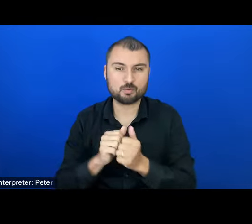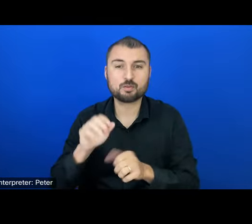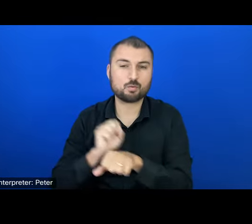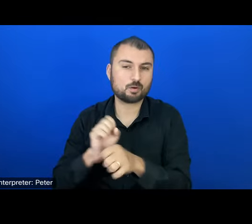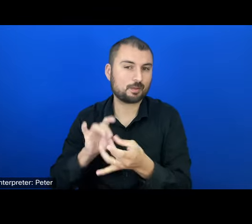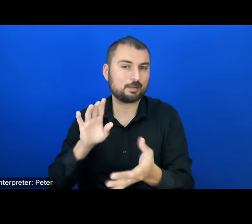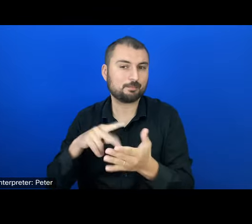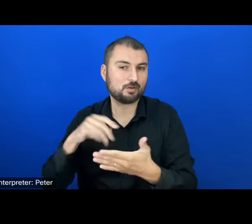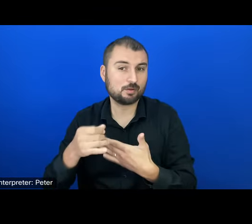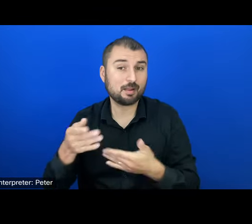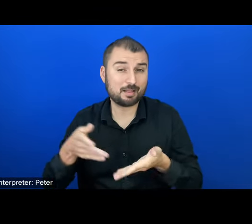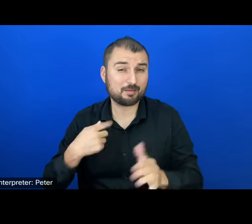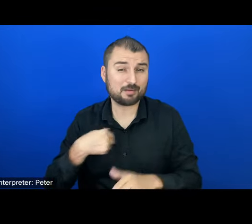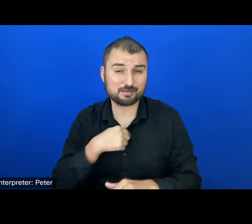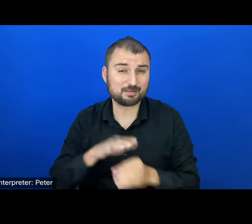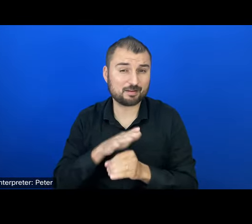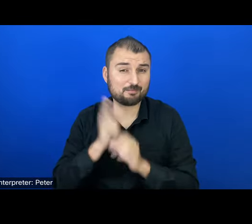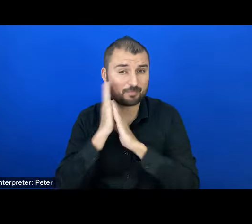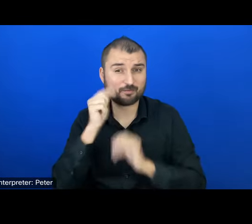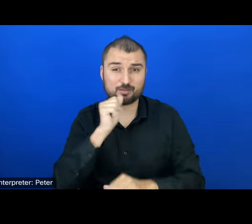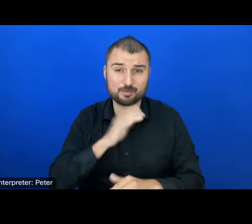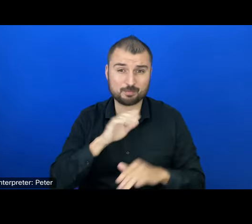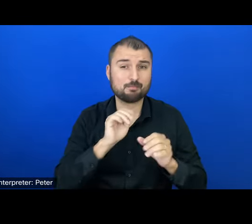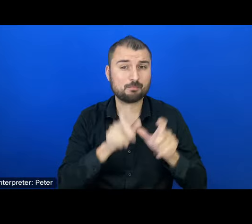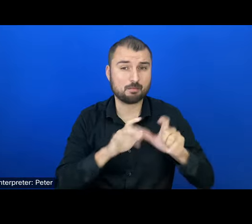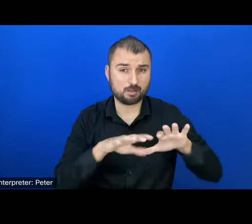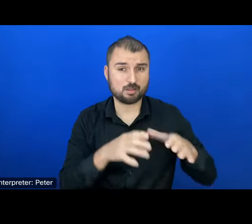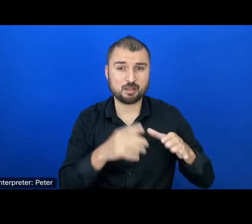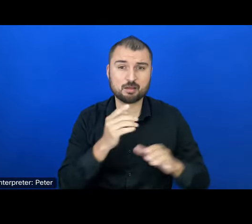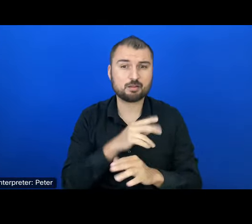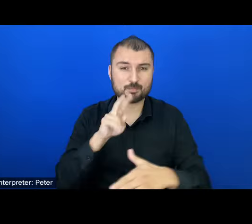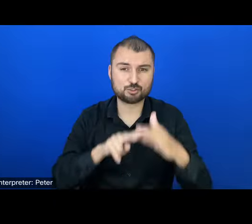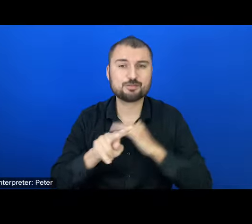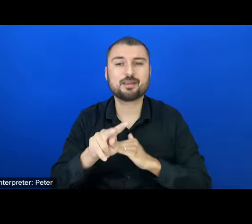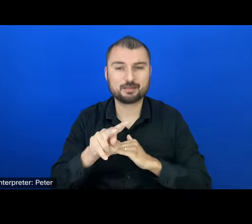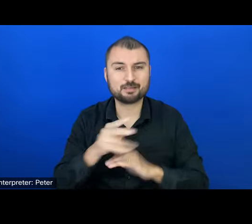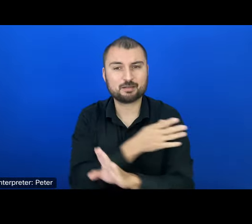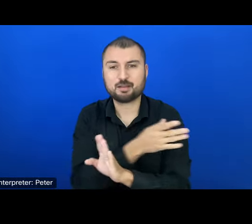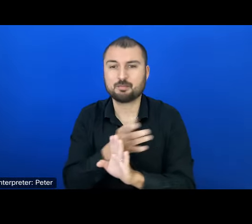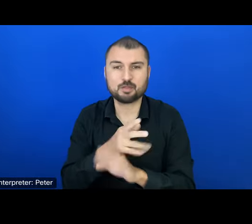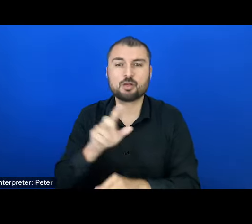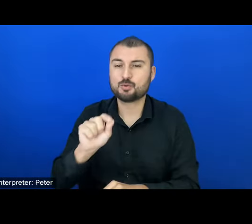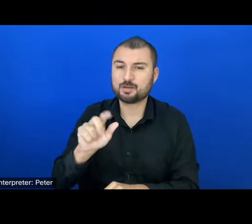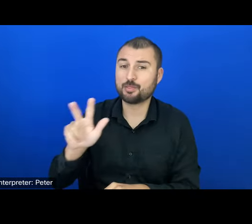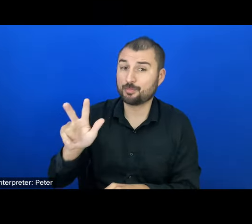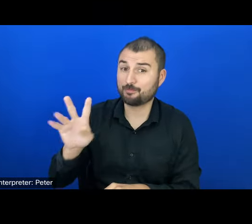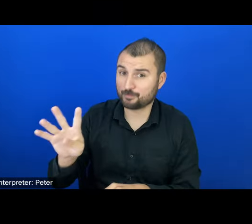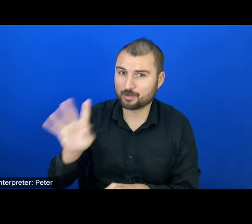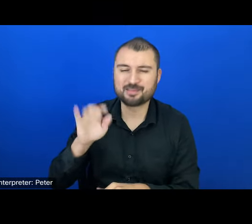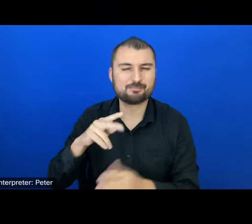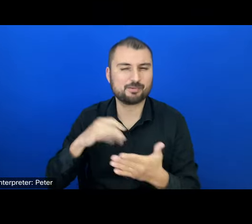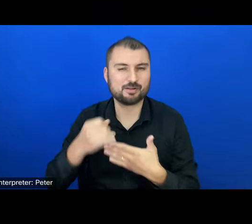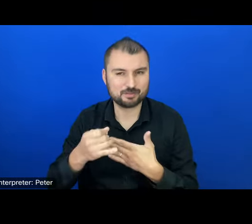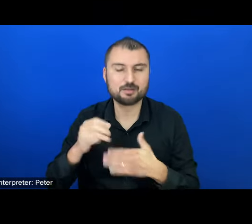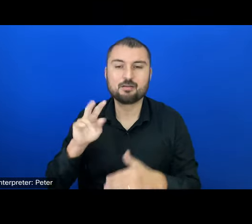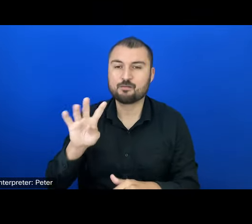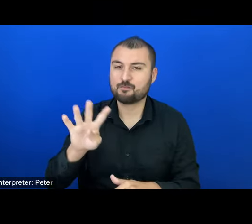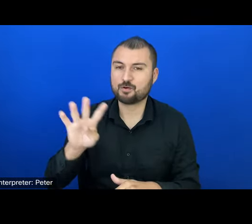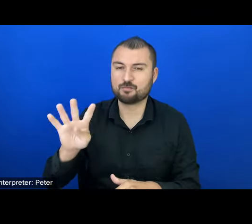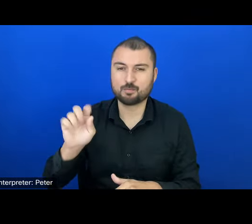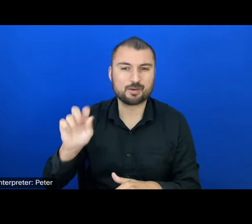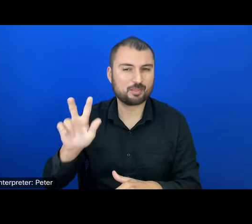would get us enough beds for the female population through the projection period of 2034. And this project is estimated at $44.3